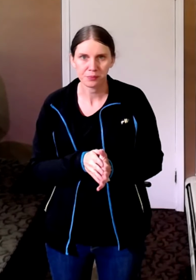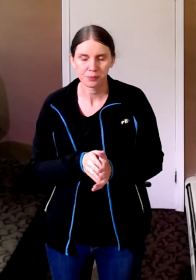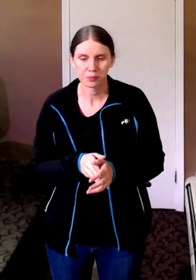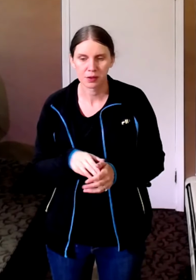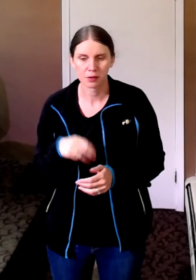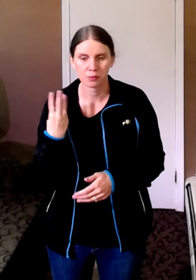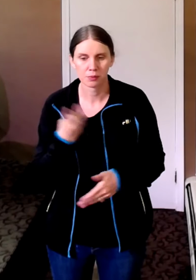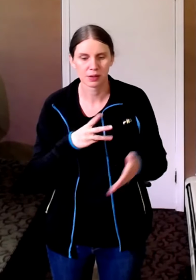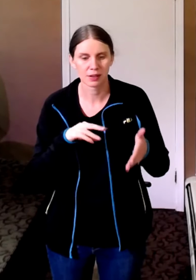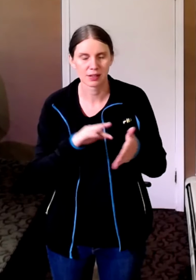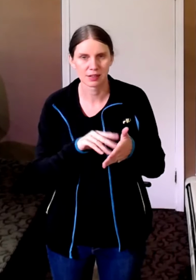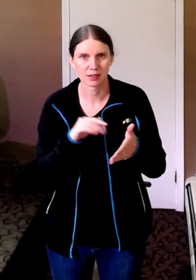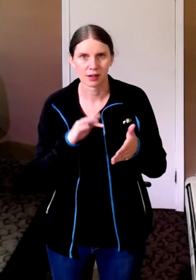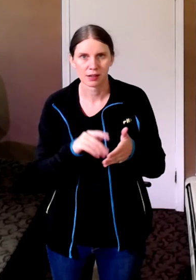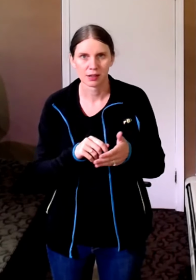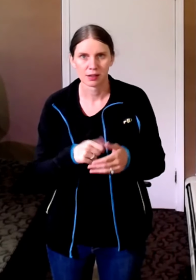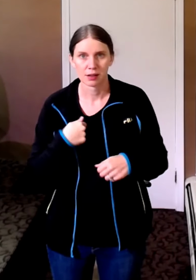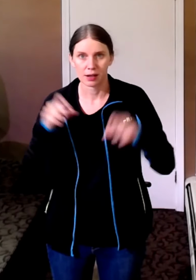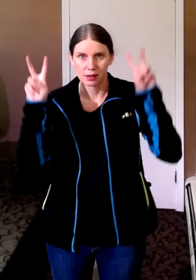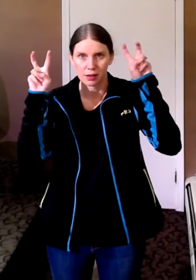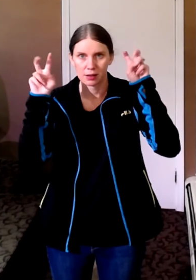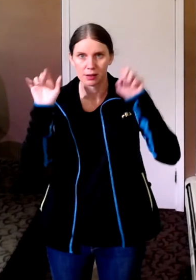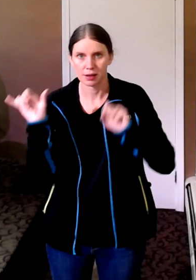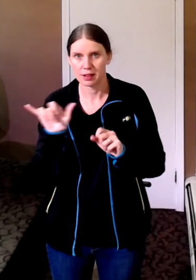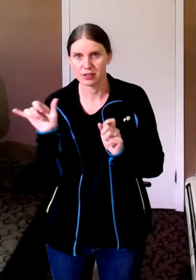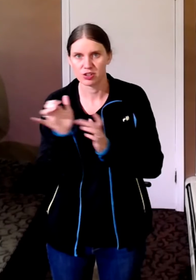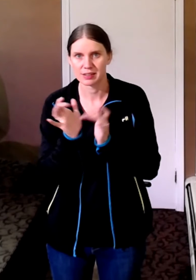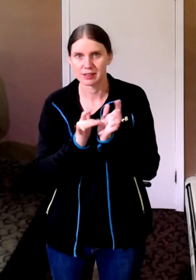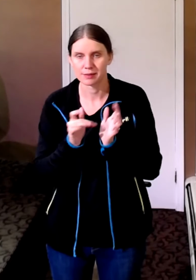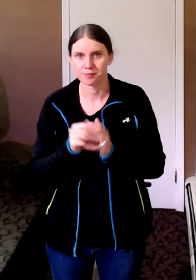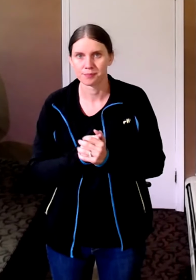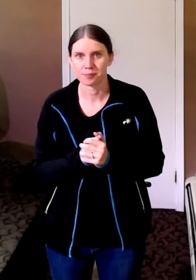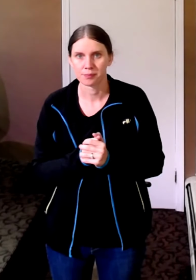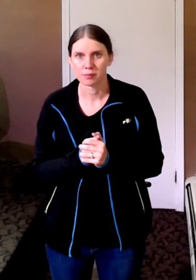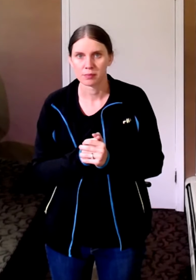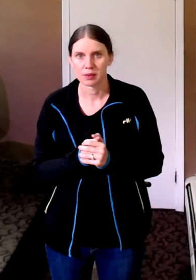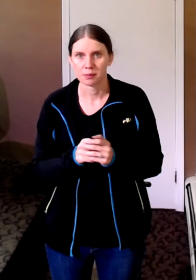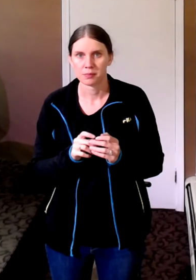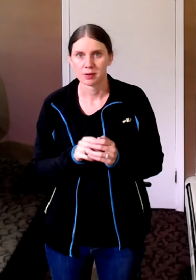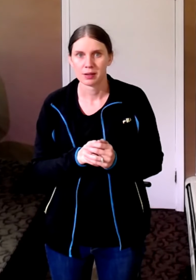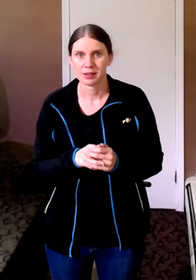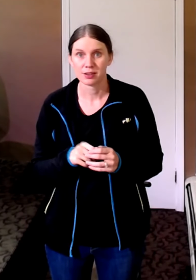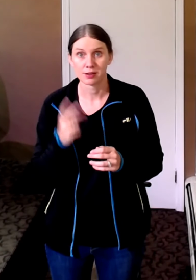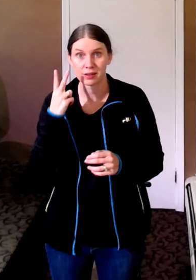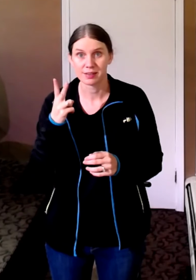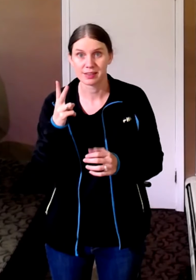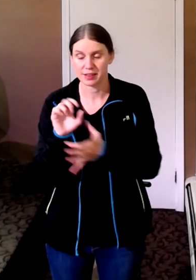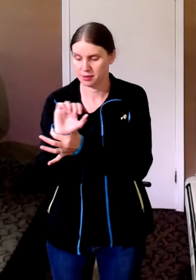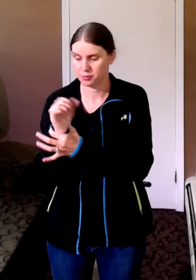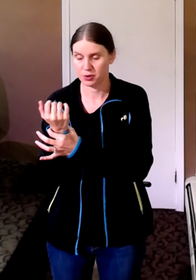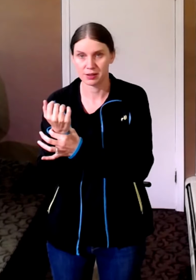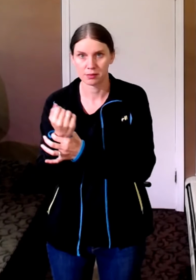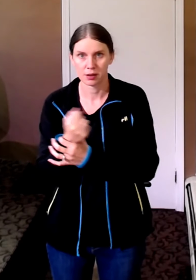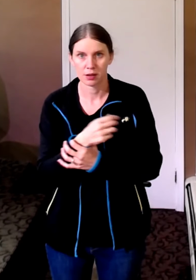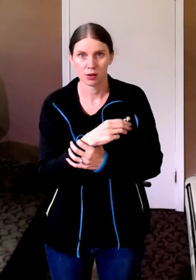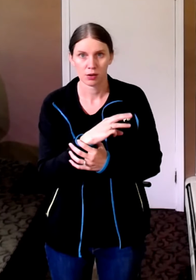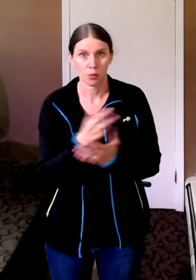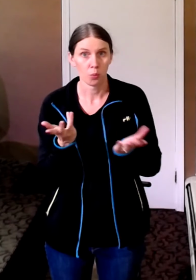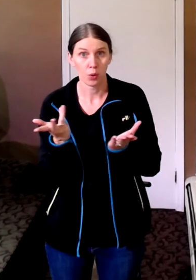We are going through a study that I've called Just Like Jesus. We handed out those bracelets, the What Would Jesus